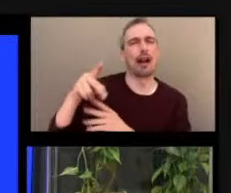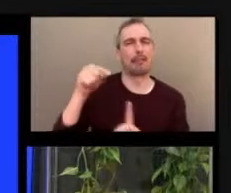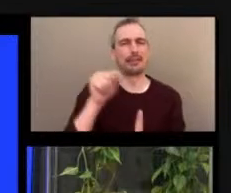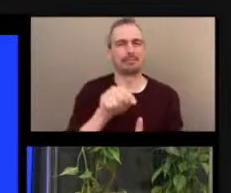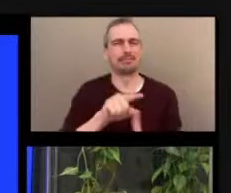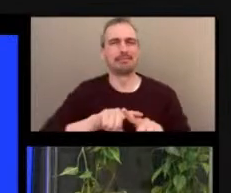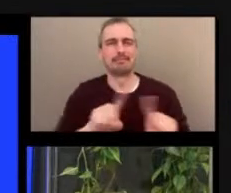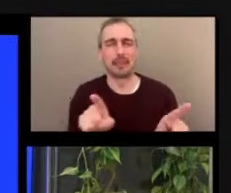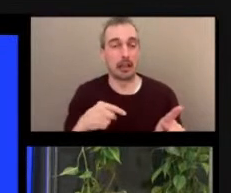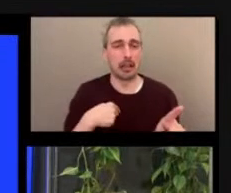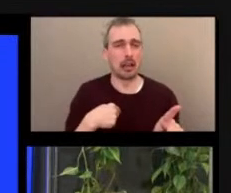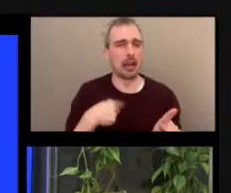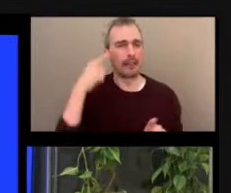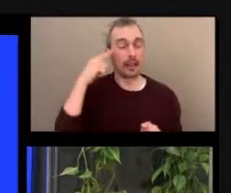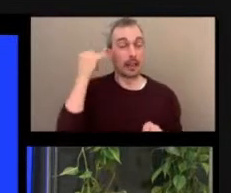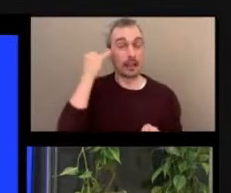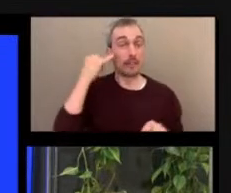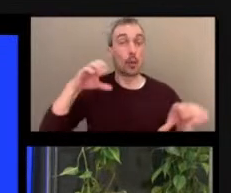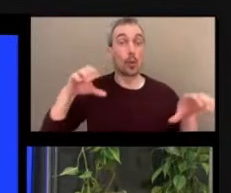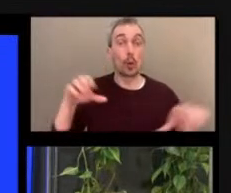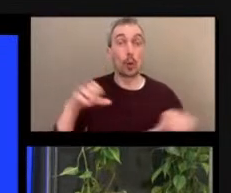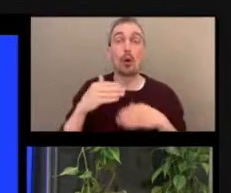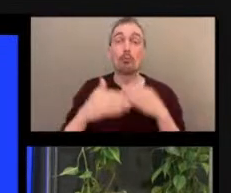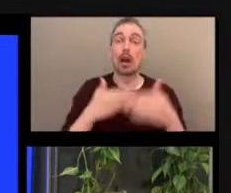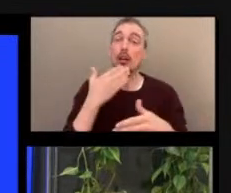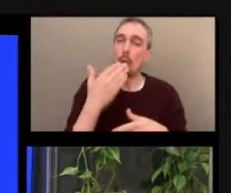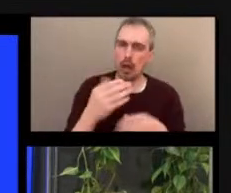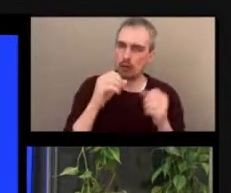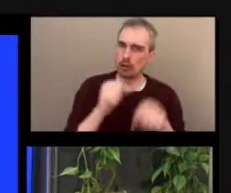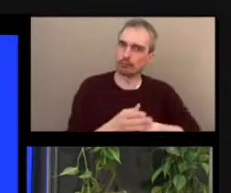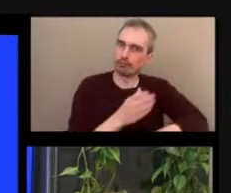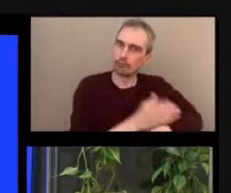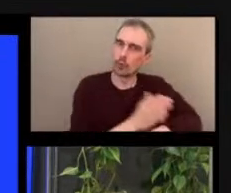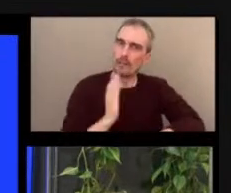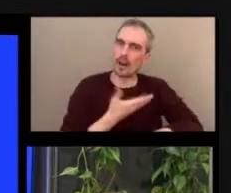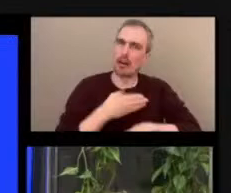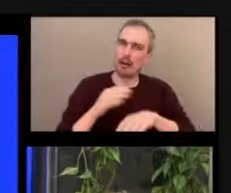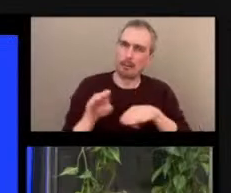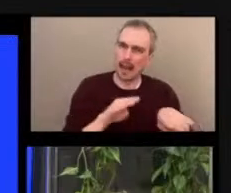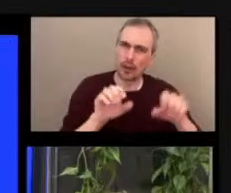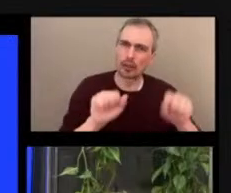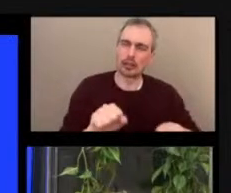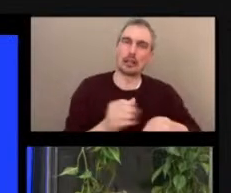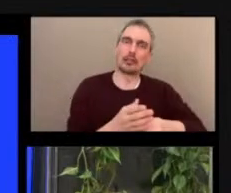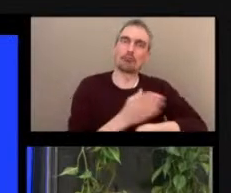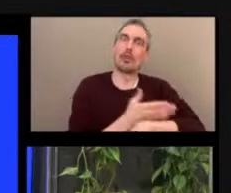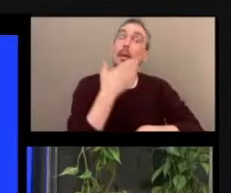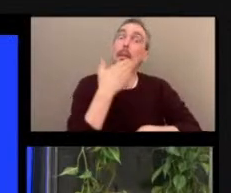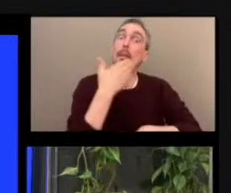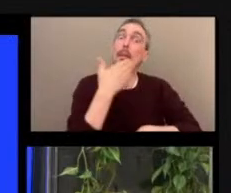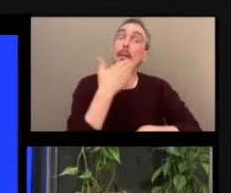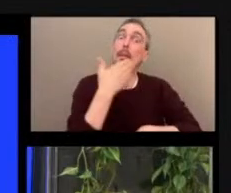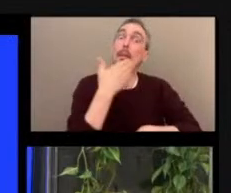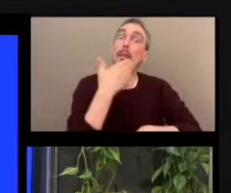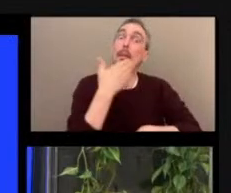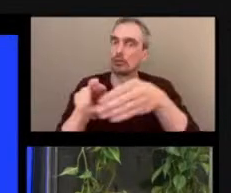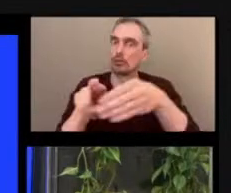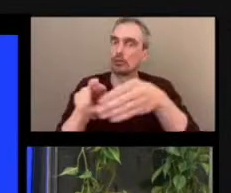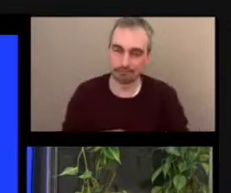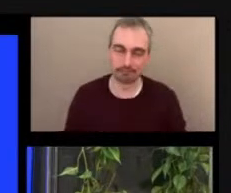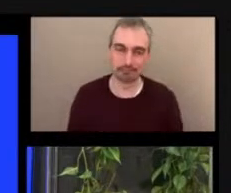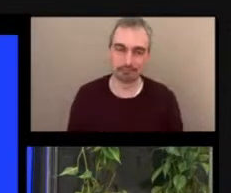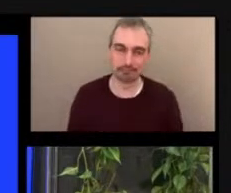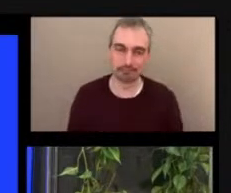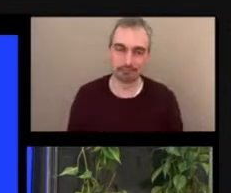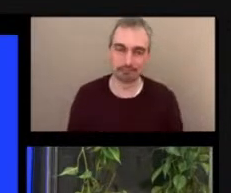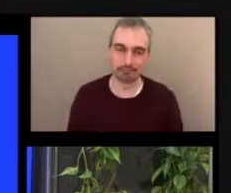technical difficulties receiving the audio from the NYC location. We can see their video feed, and I